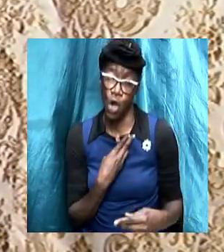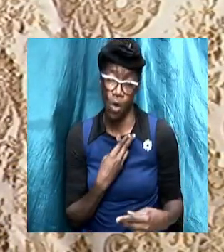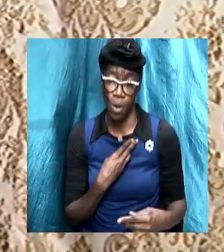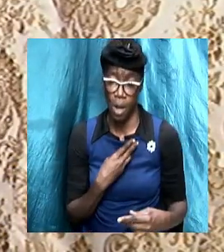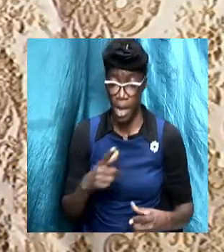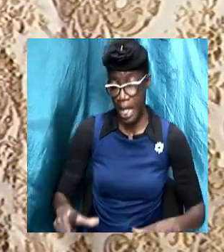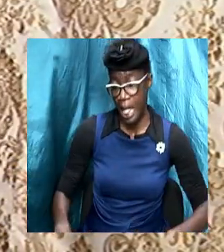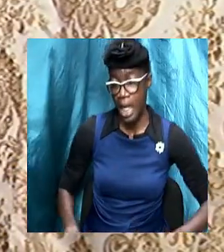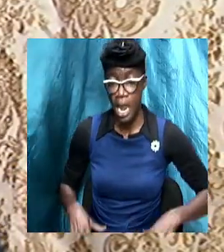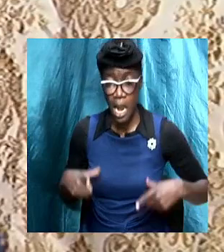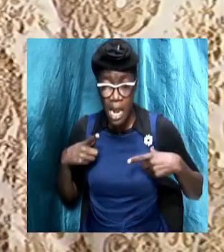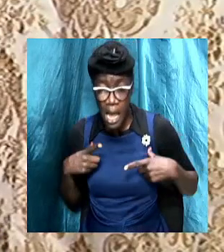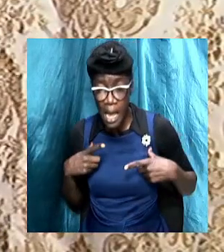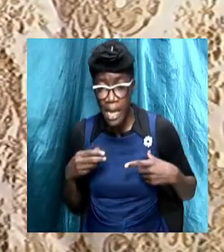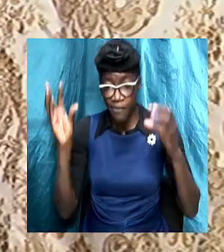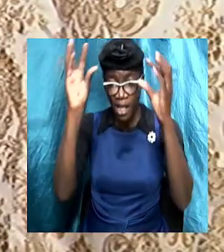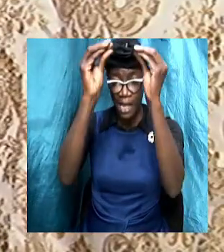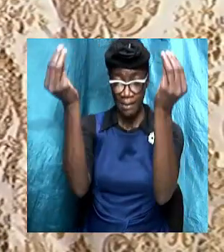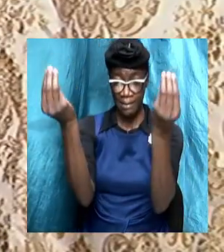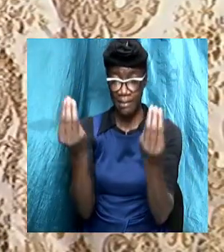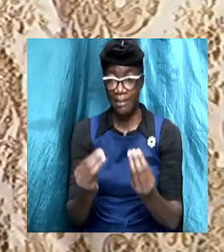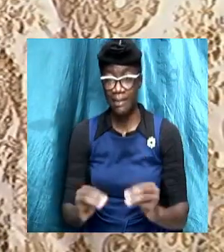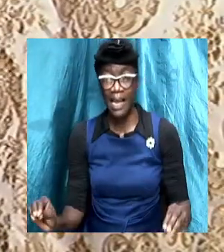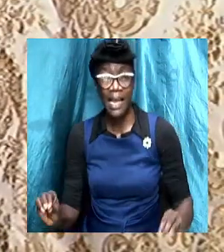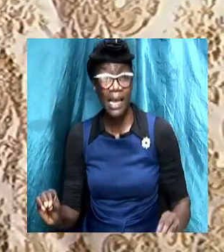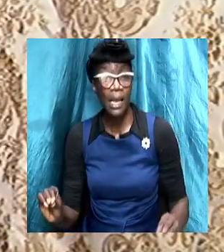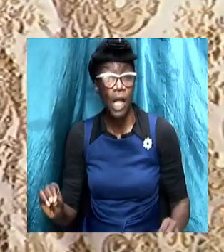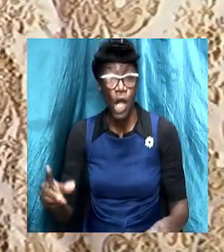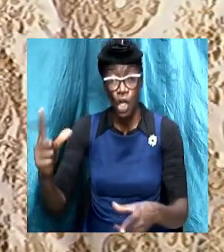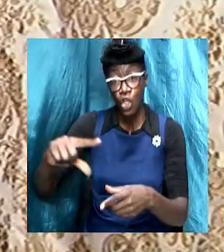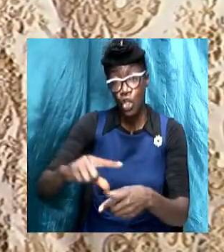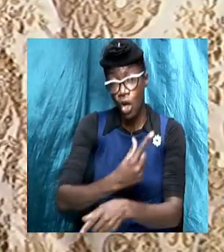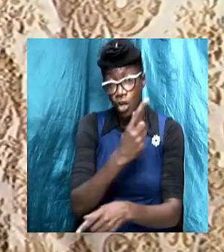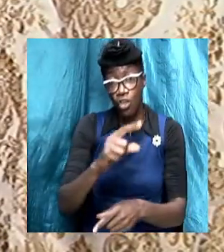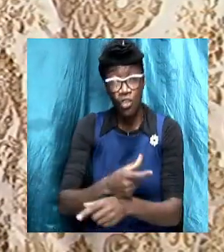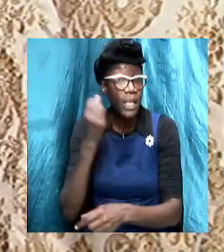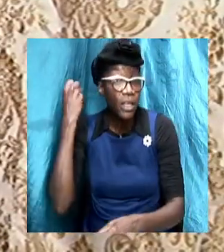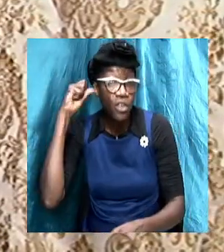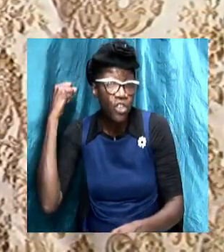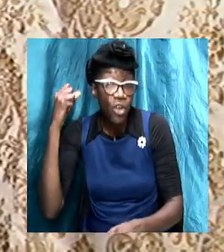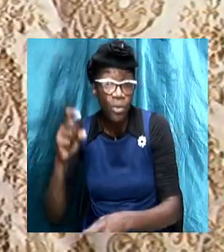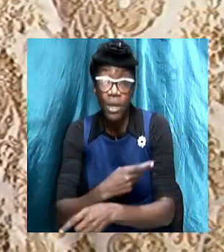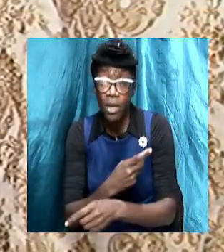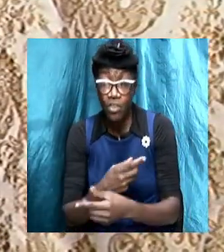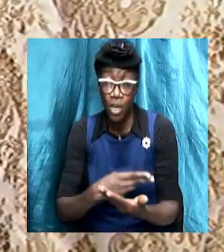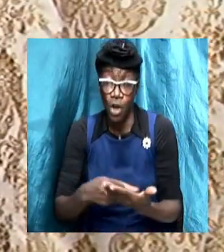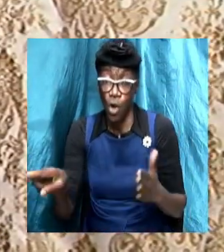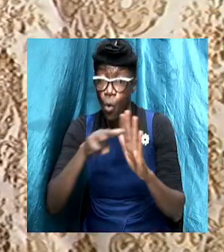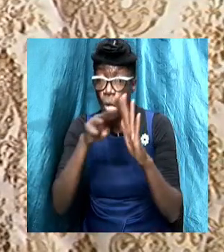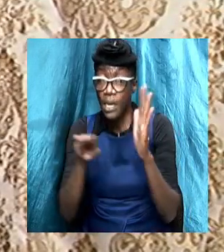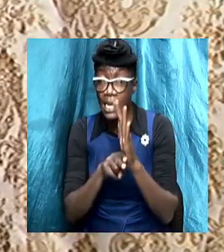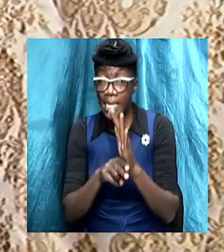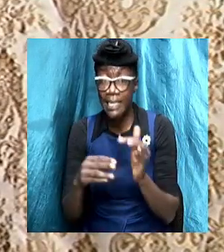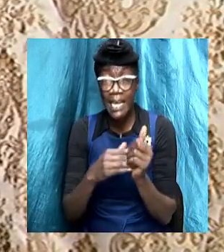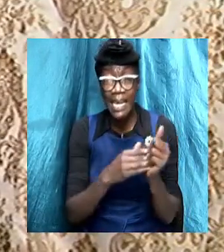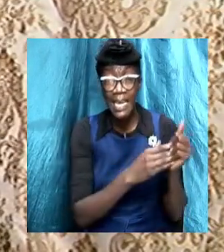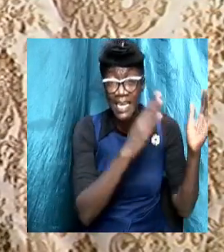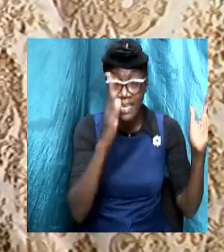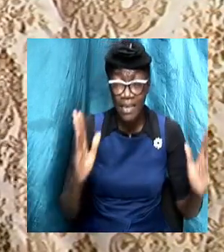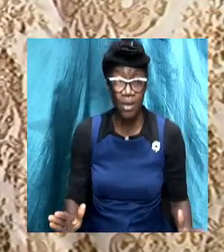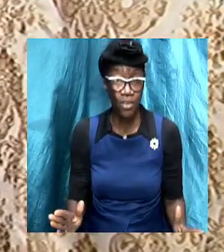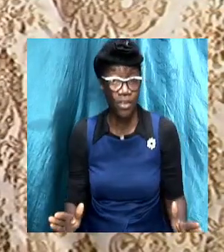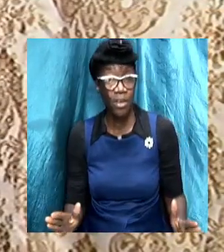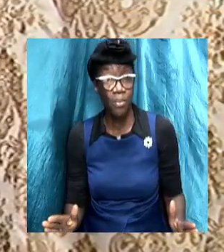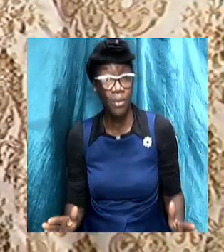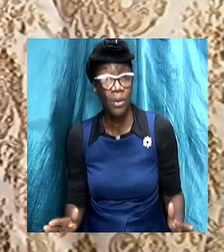lifestyle. He spoke about sound doctrine. He spoke about holiness. He spoke about leadership. And you can find that all the